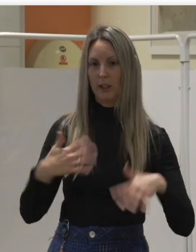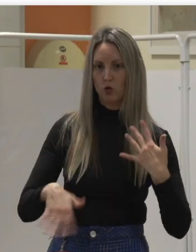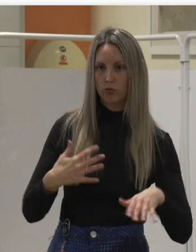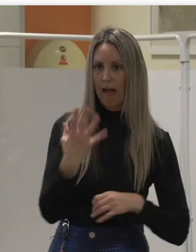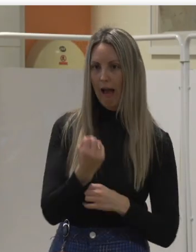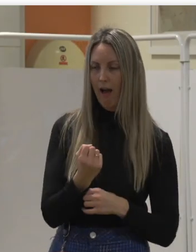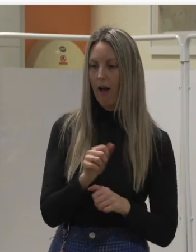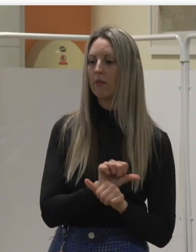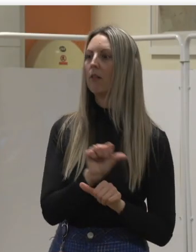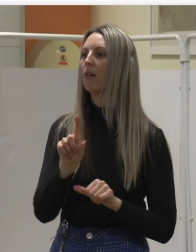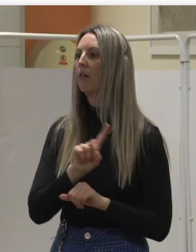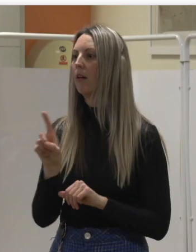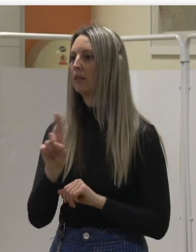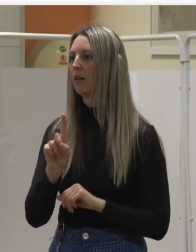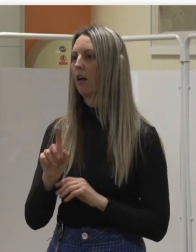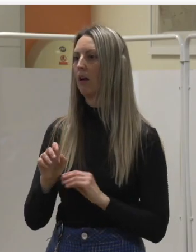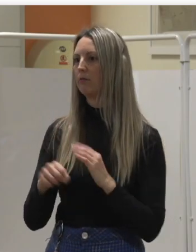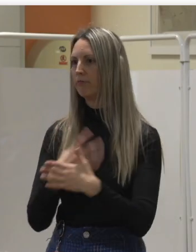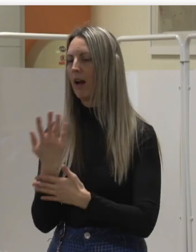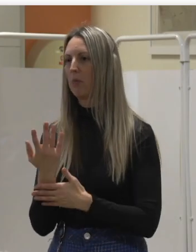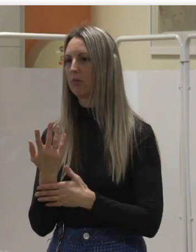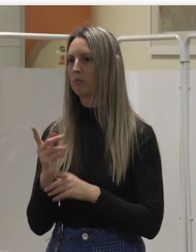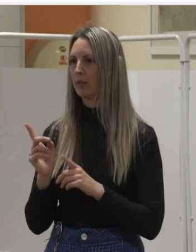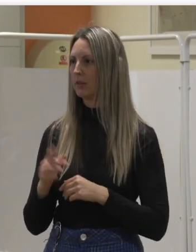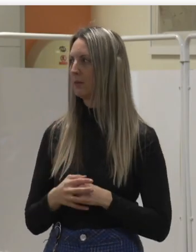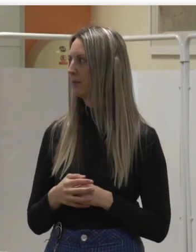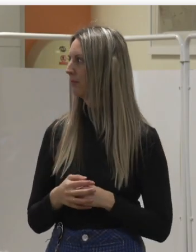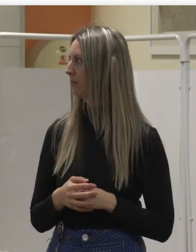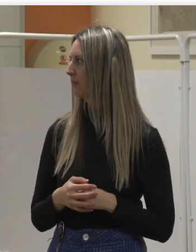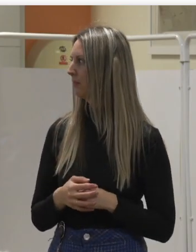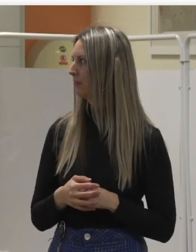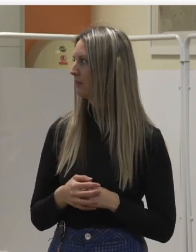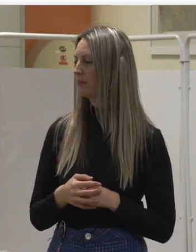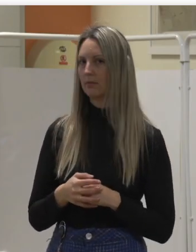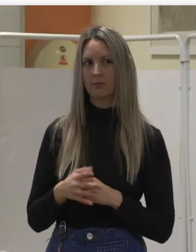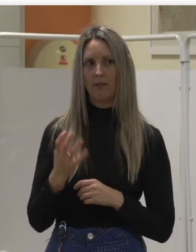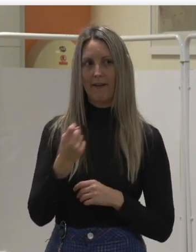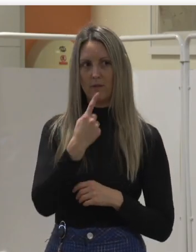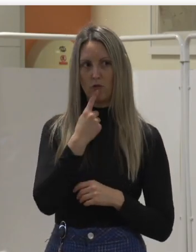the feedback mechanism, you can see this is there a pointer in